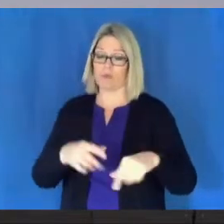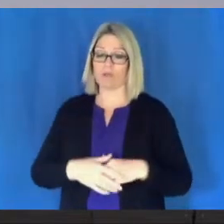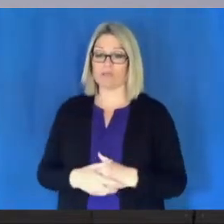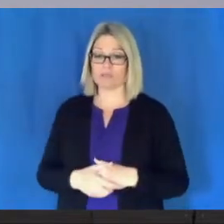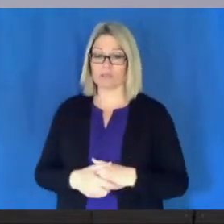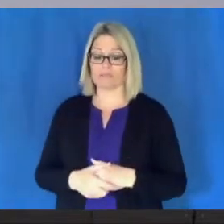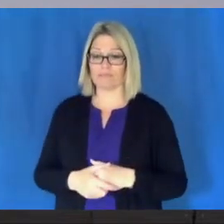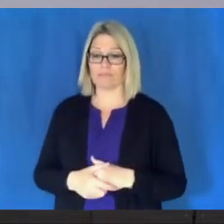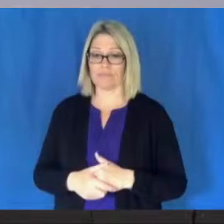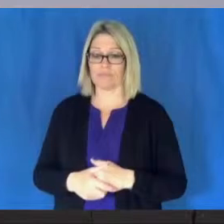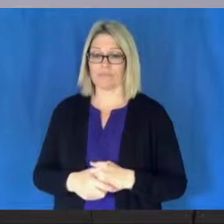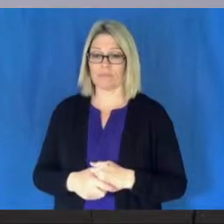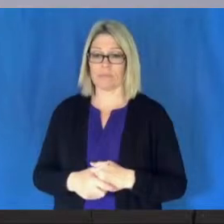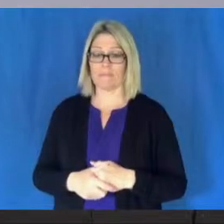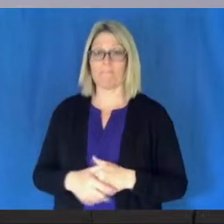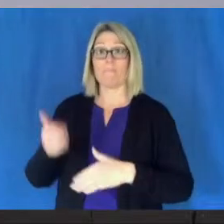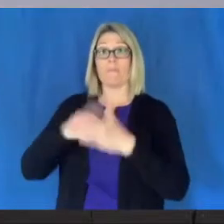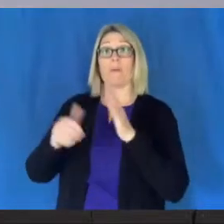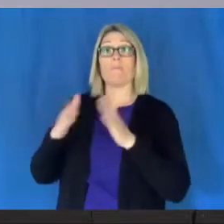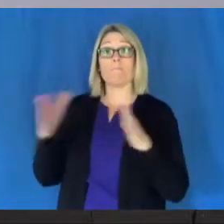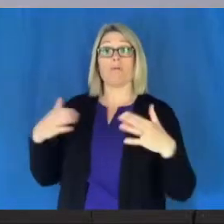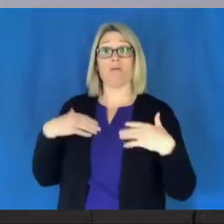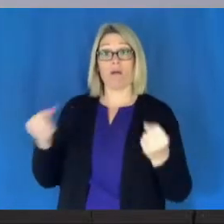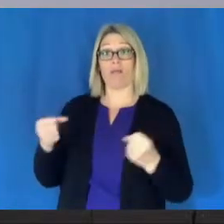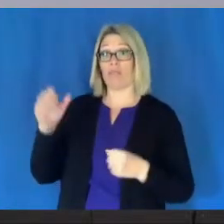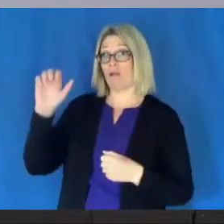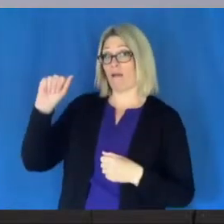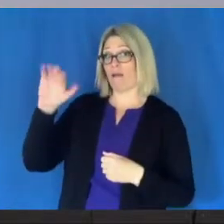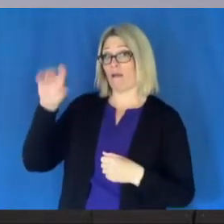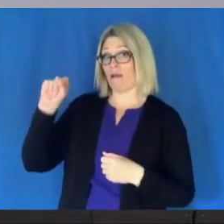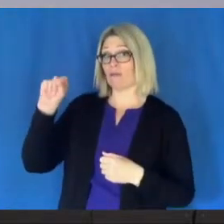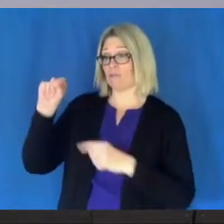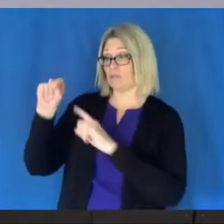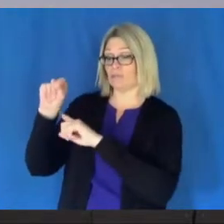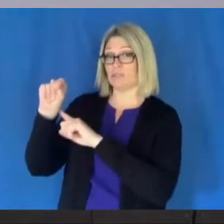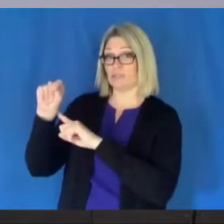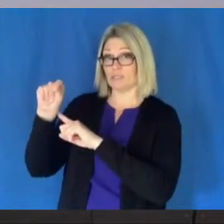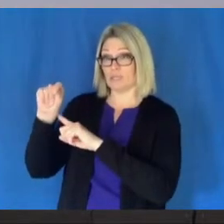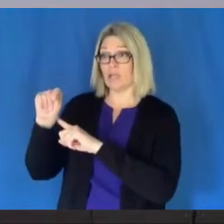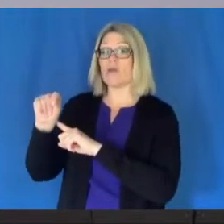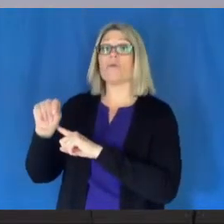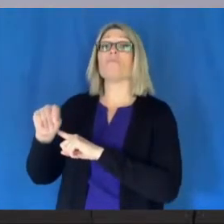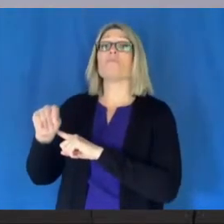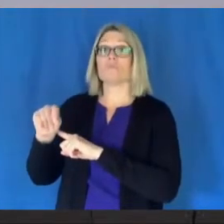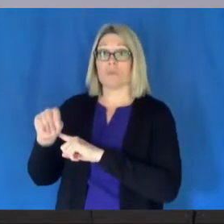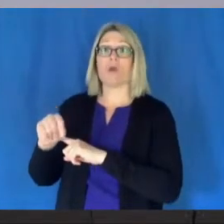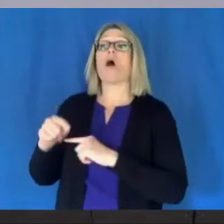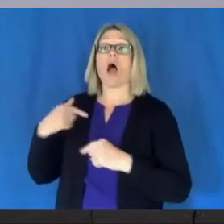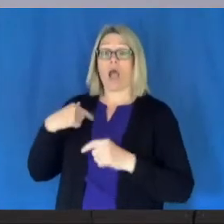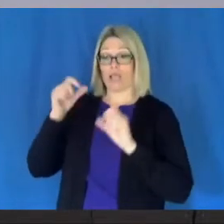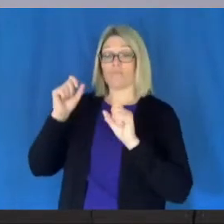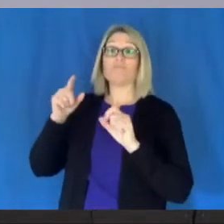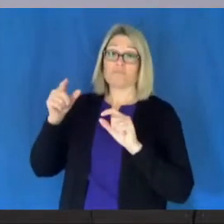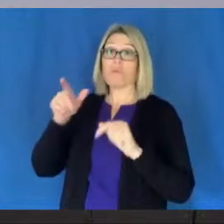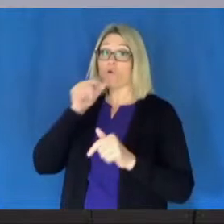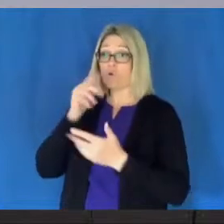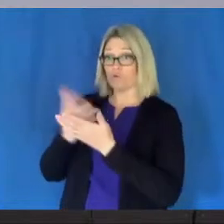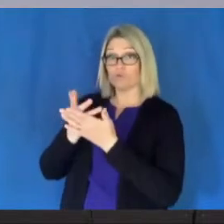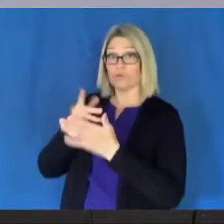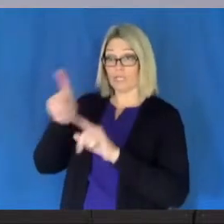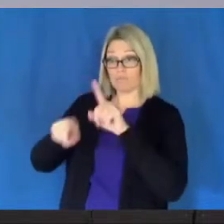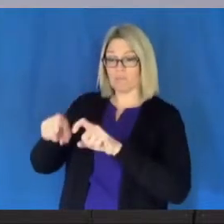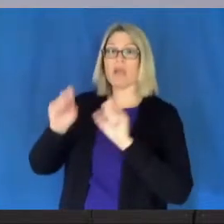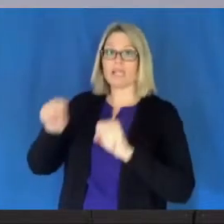under the Public Health Act, the screeners do have the authority to check the vehicles,